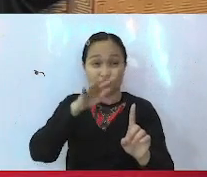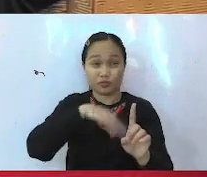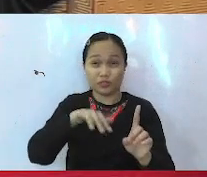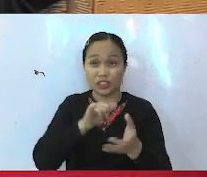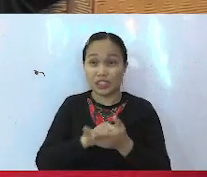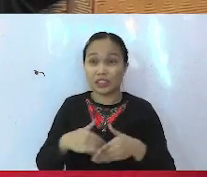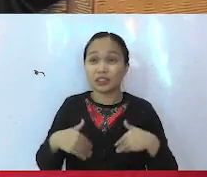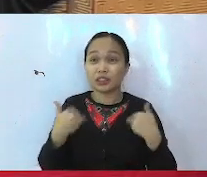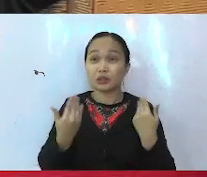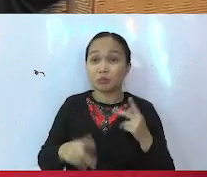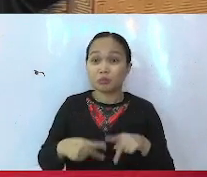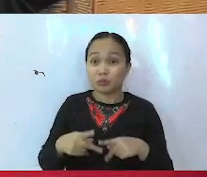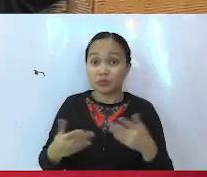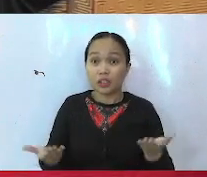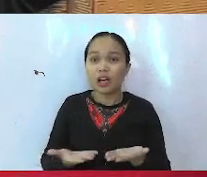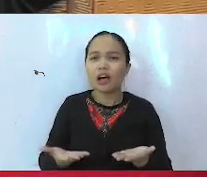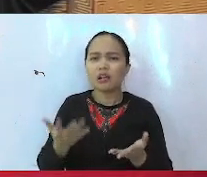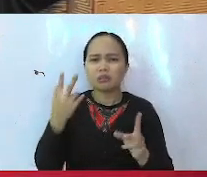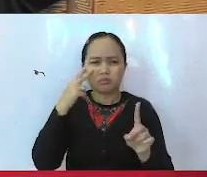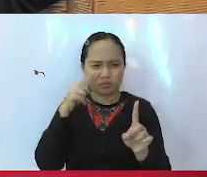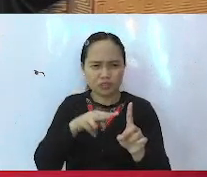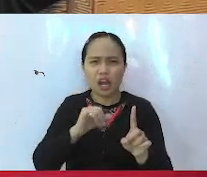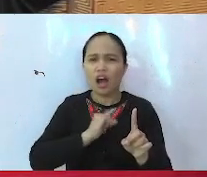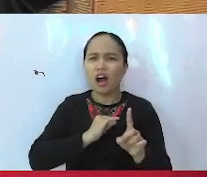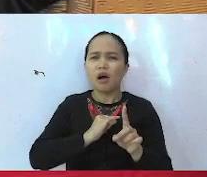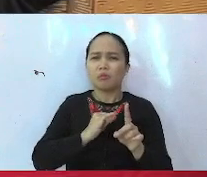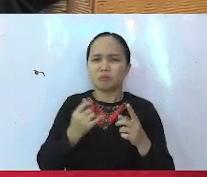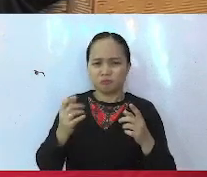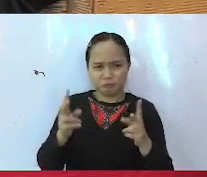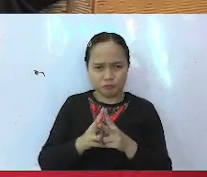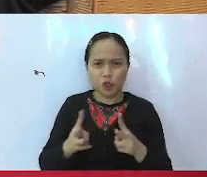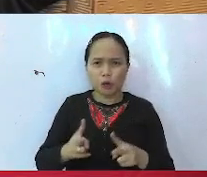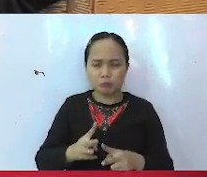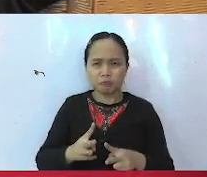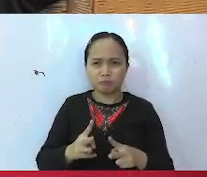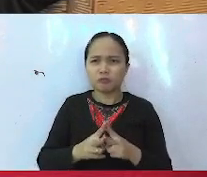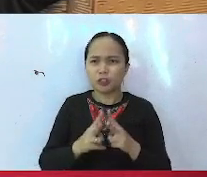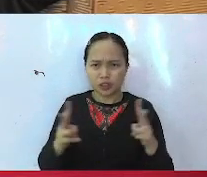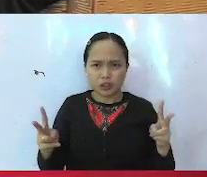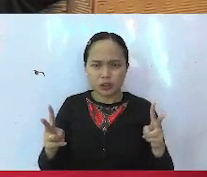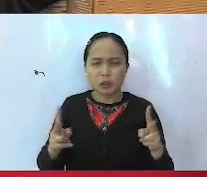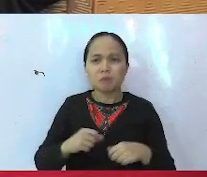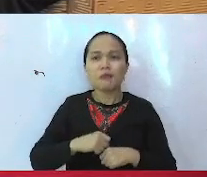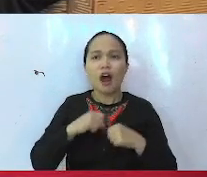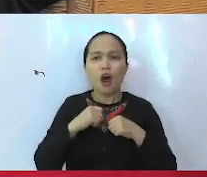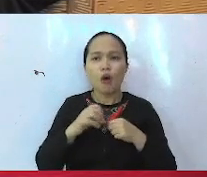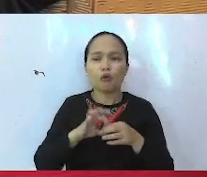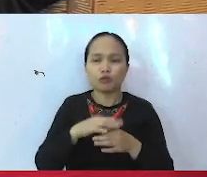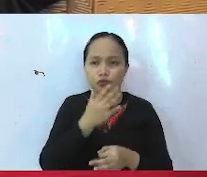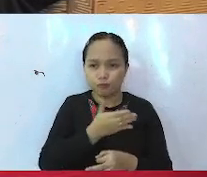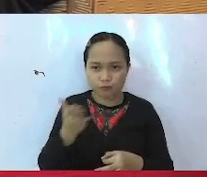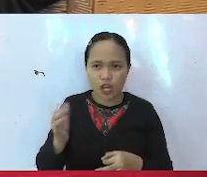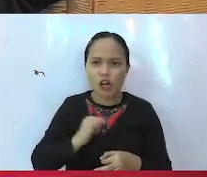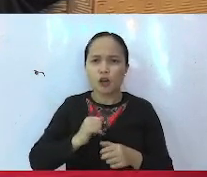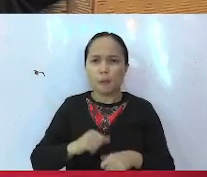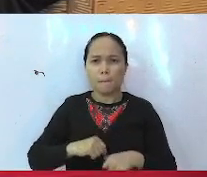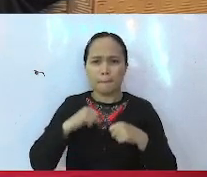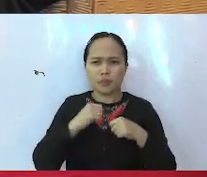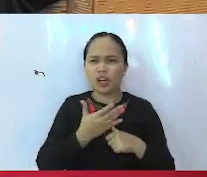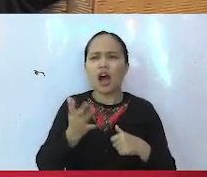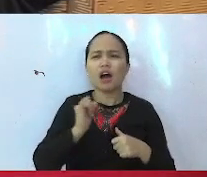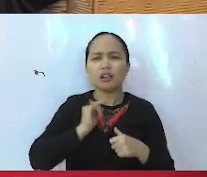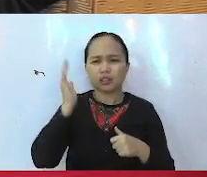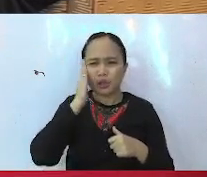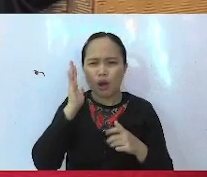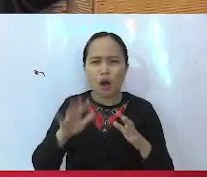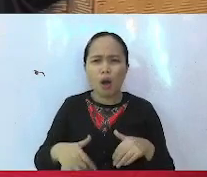sitting here tonight, and I'm proud of you. Amen. I want you Amen. To know I'm proud of you. I know how hard the